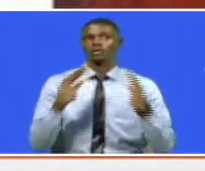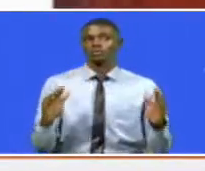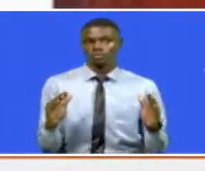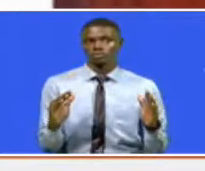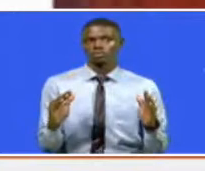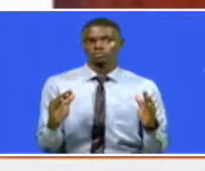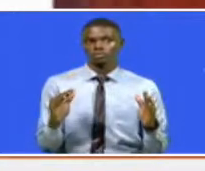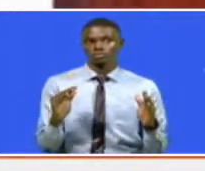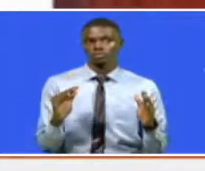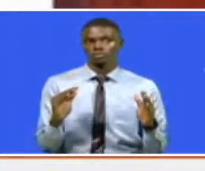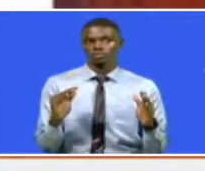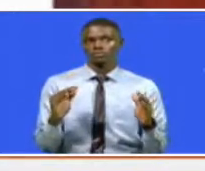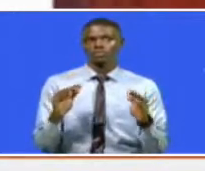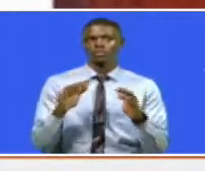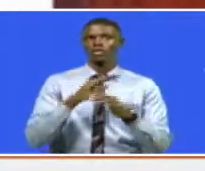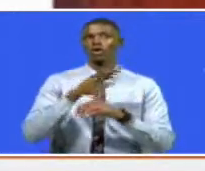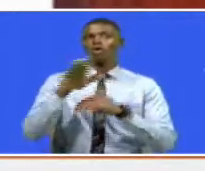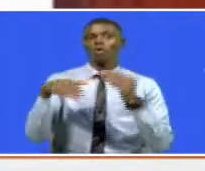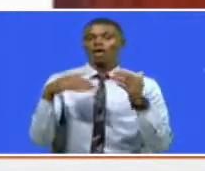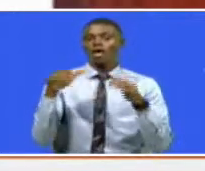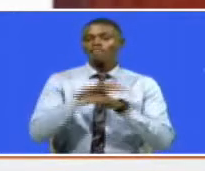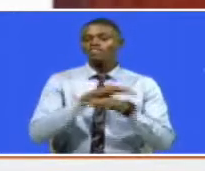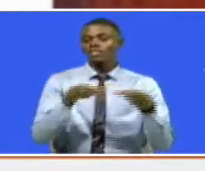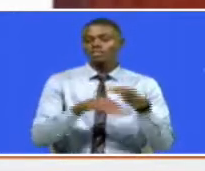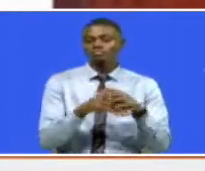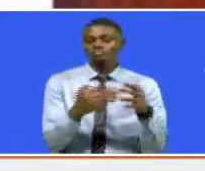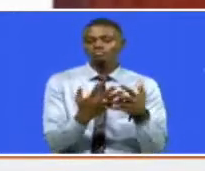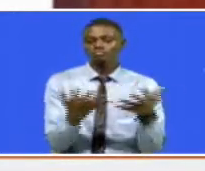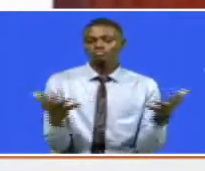whatsoever, all items,